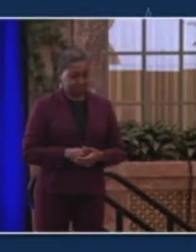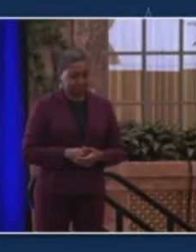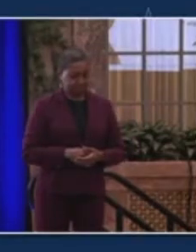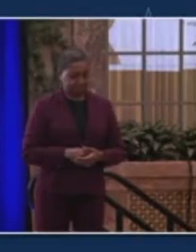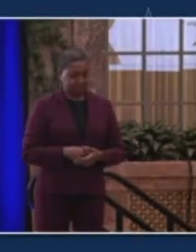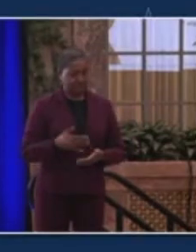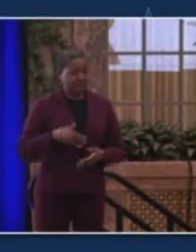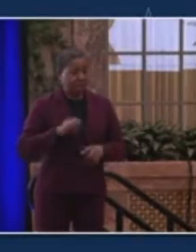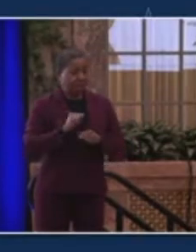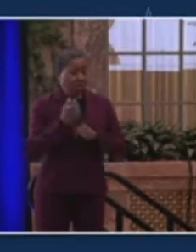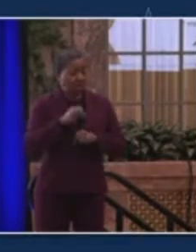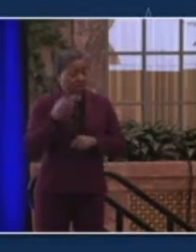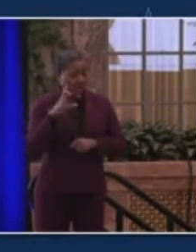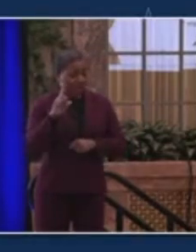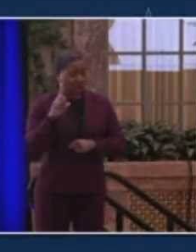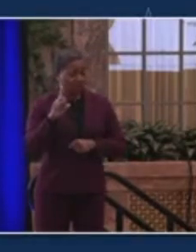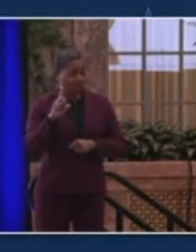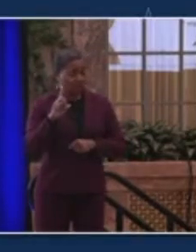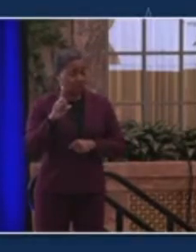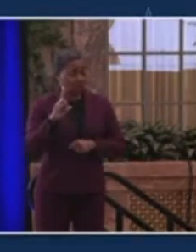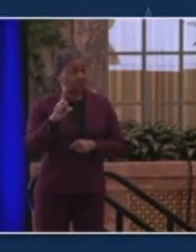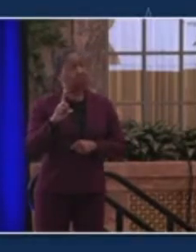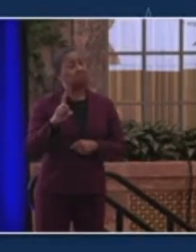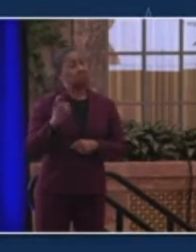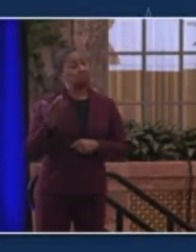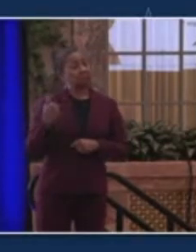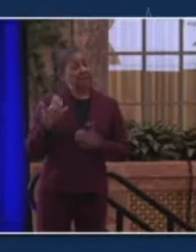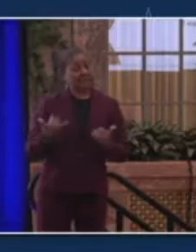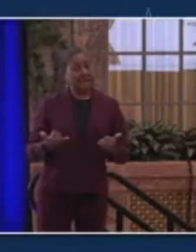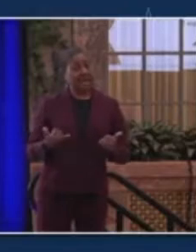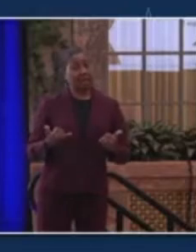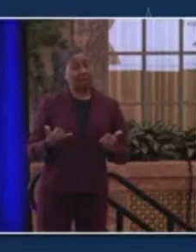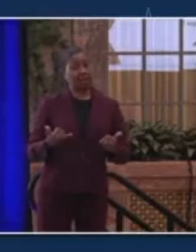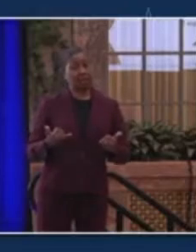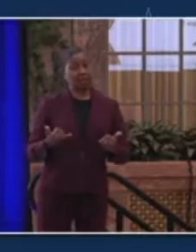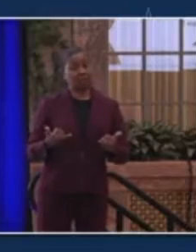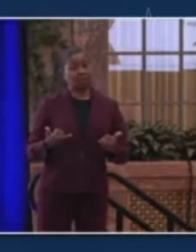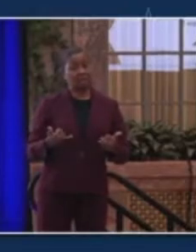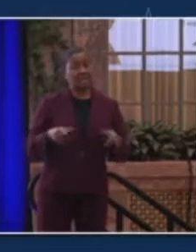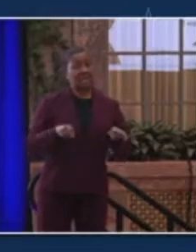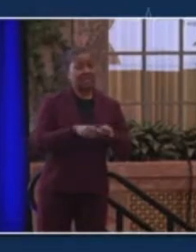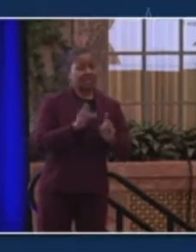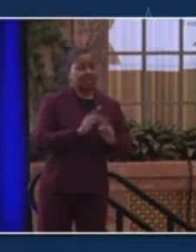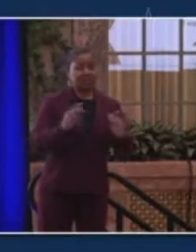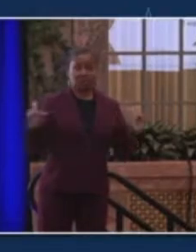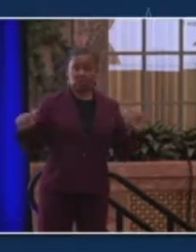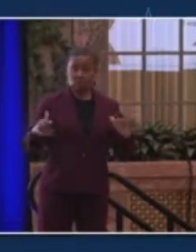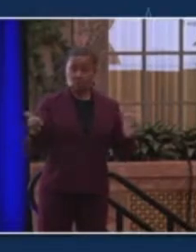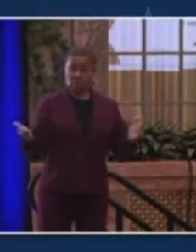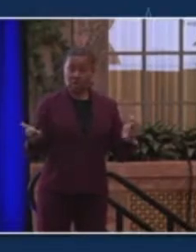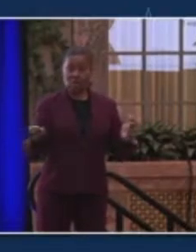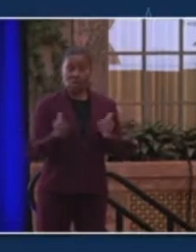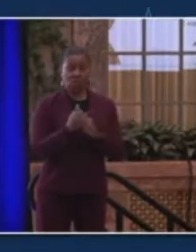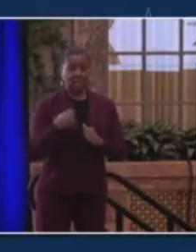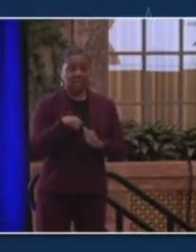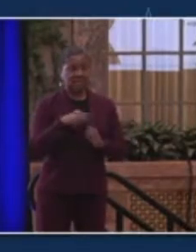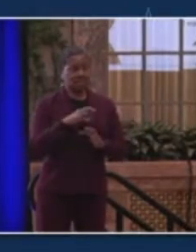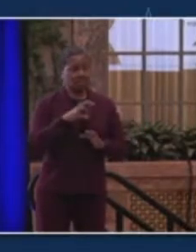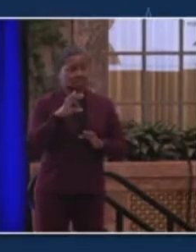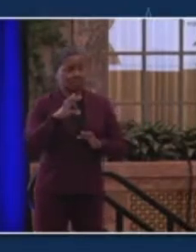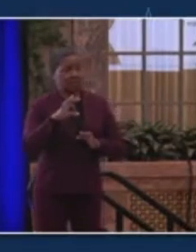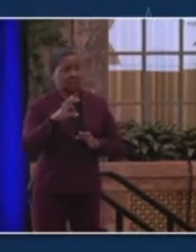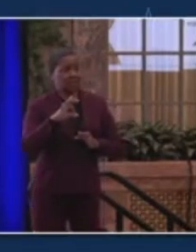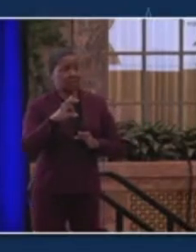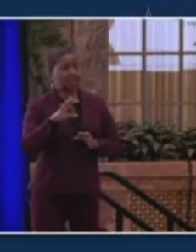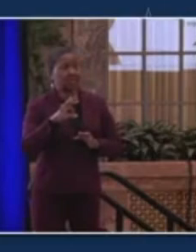My work for Harold was and remains, as it has for so many gathered here and with us in spirit this